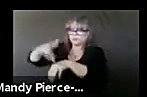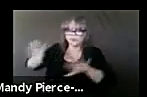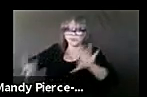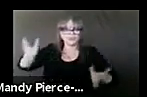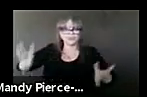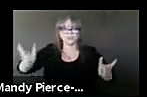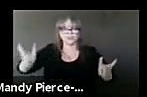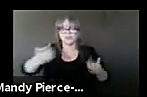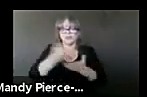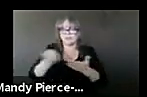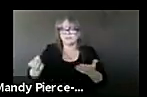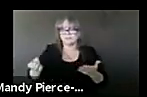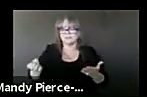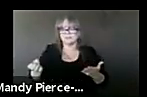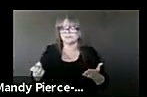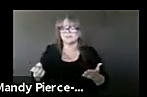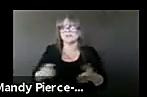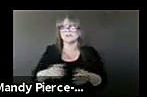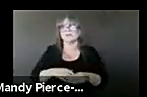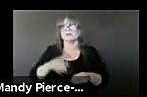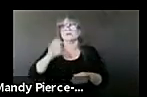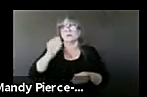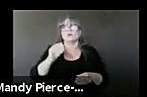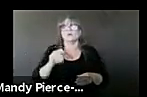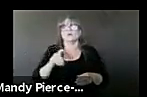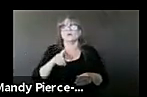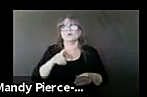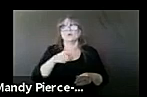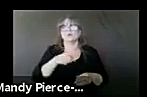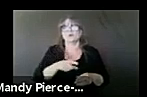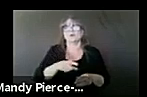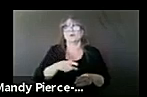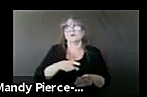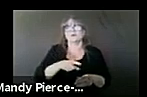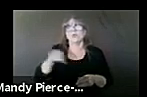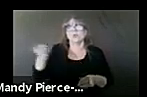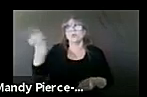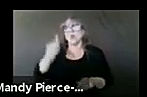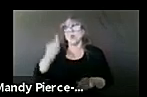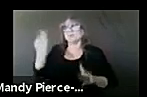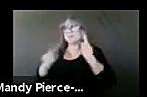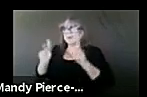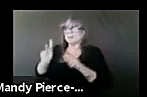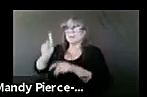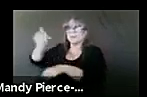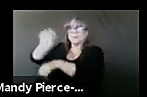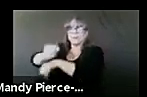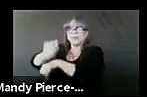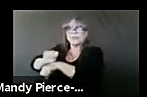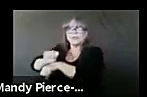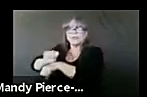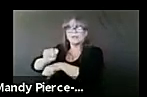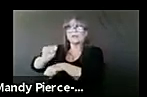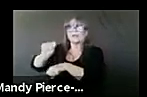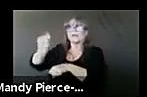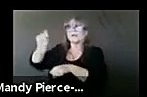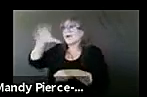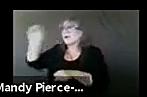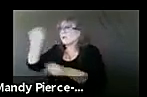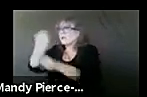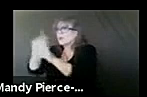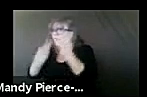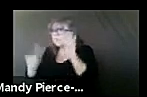differential spread of coronavirus as the weeks go forward. I imagine that our lives will be changed over